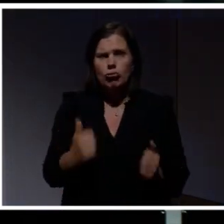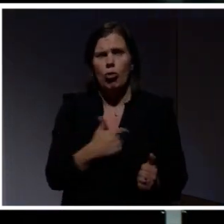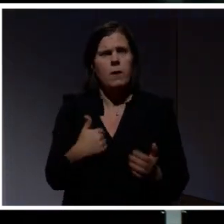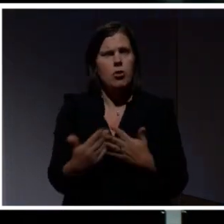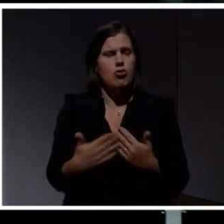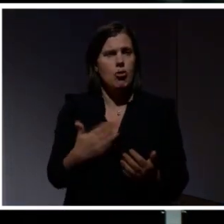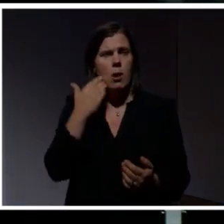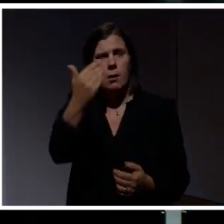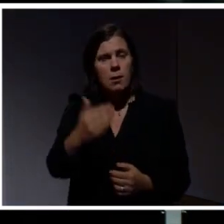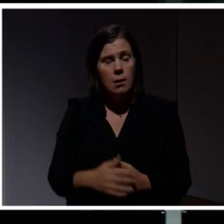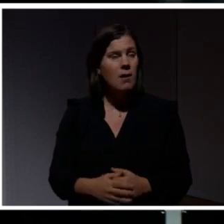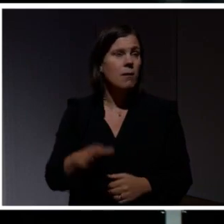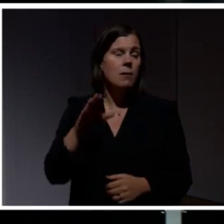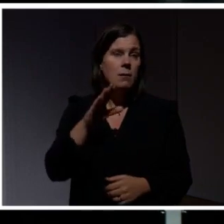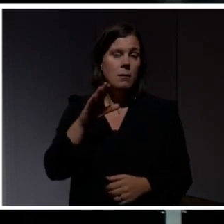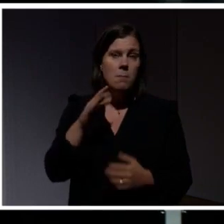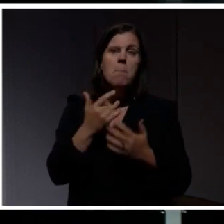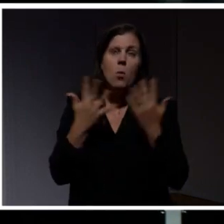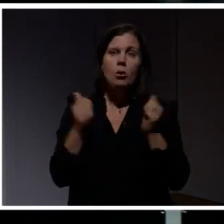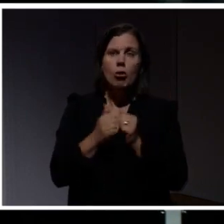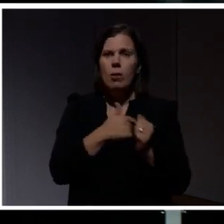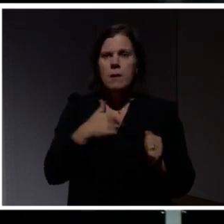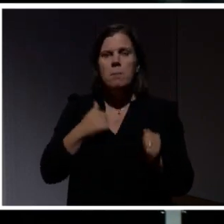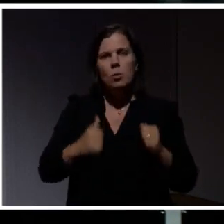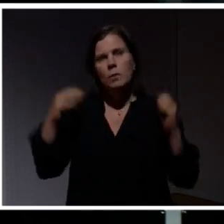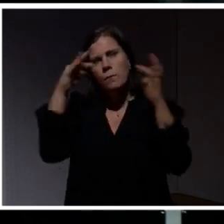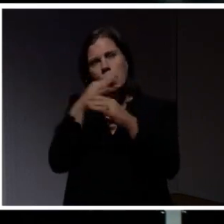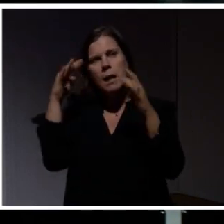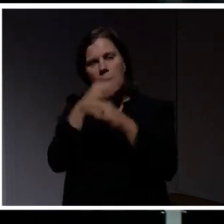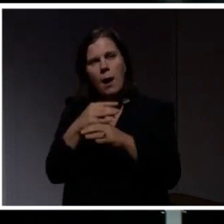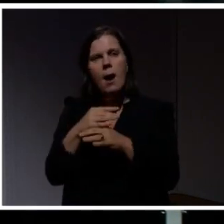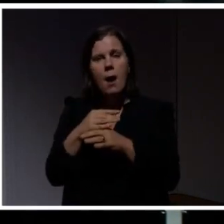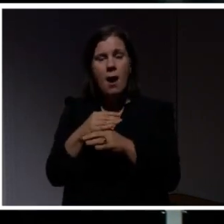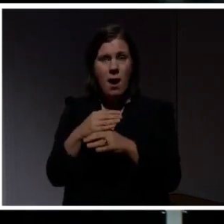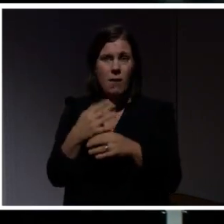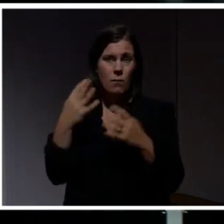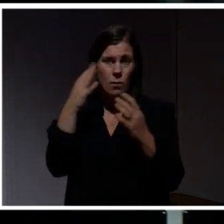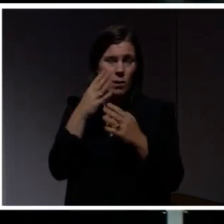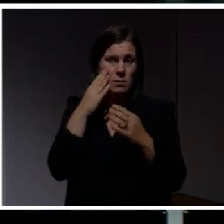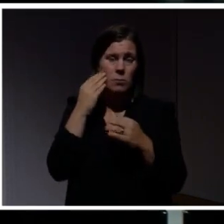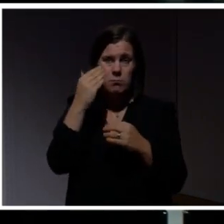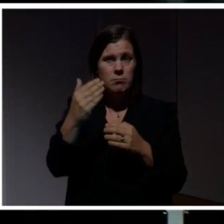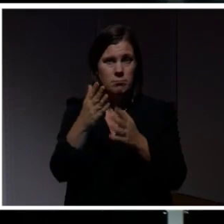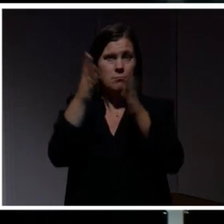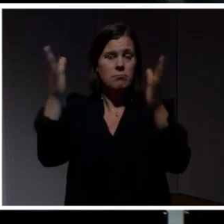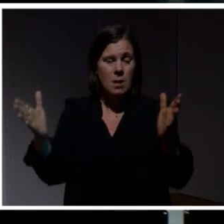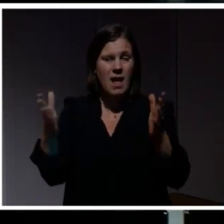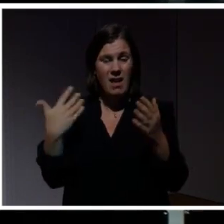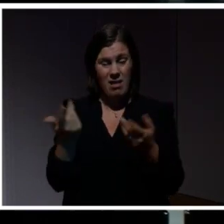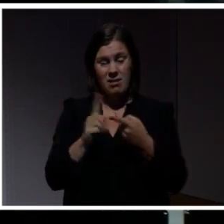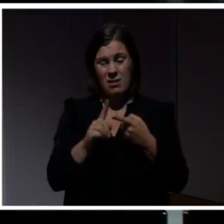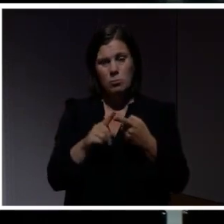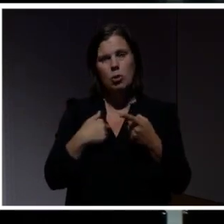it? Well, I think there are many things that we need to consider. As I said, the potential is large. One of the things that I think we